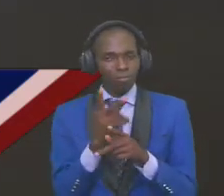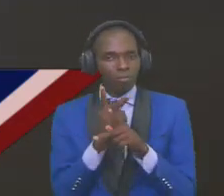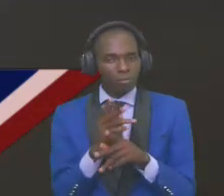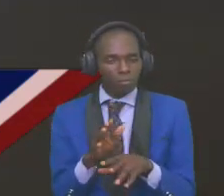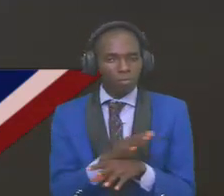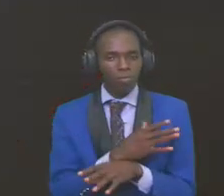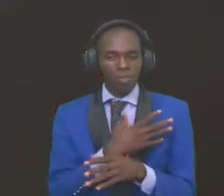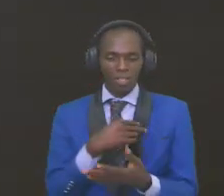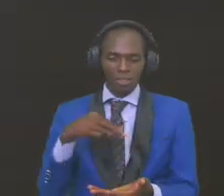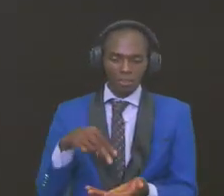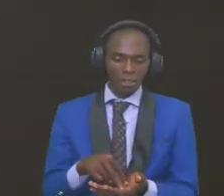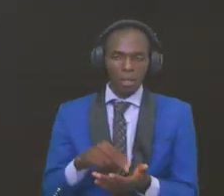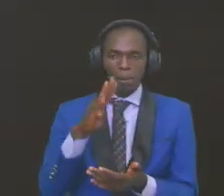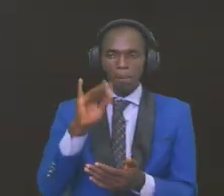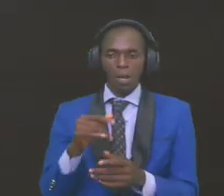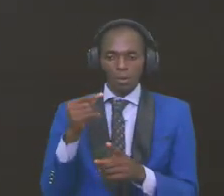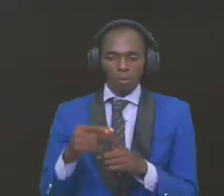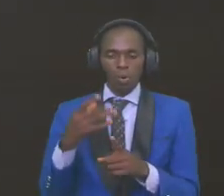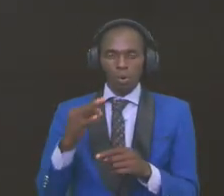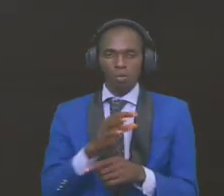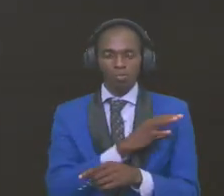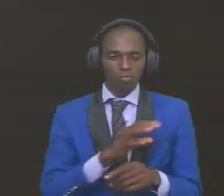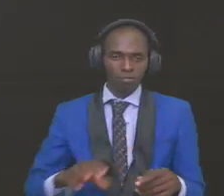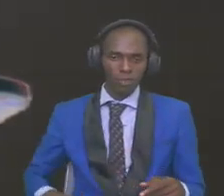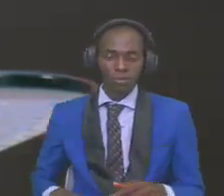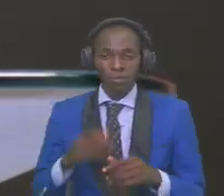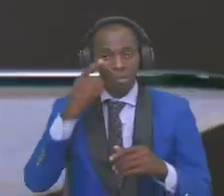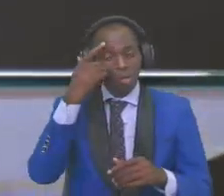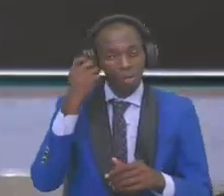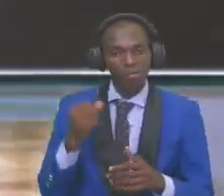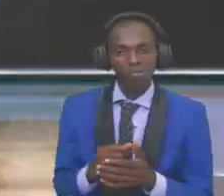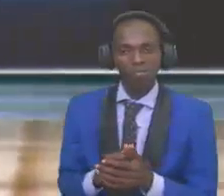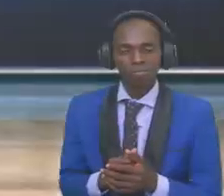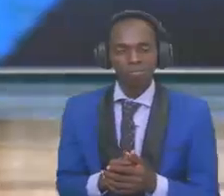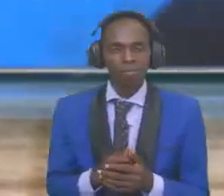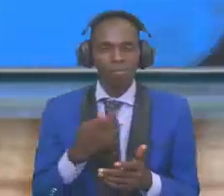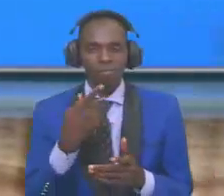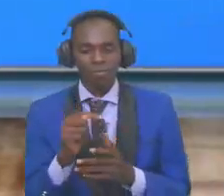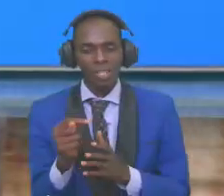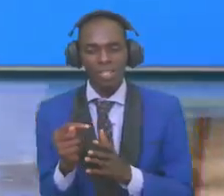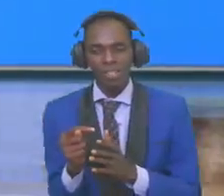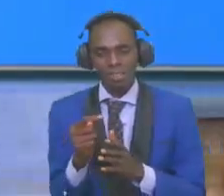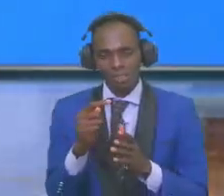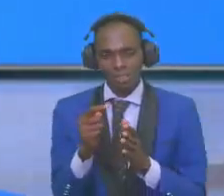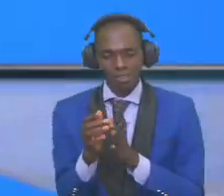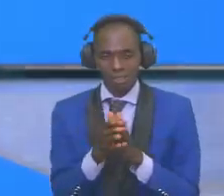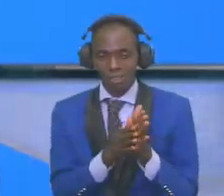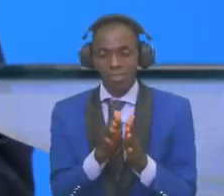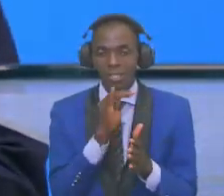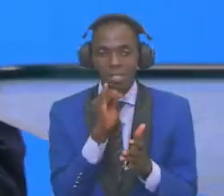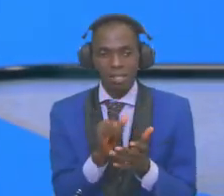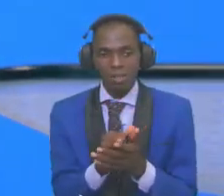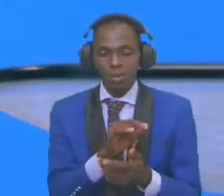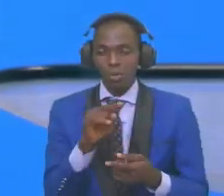the word of Christ, because the tendency is, well, I know